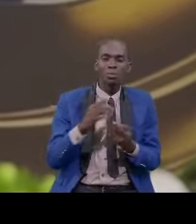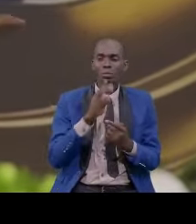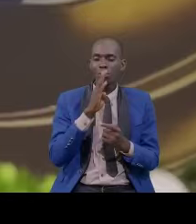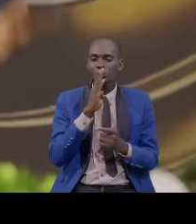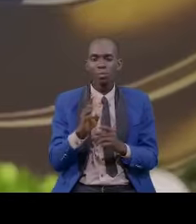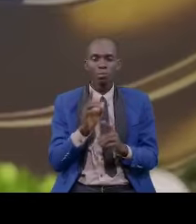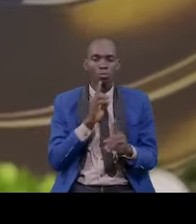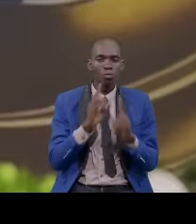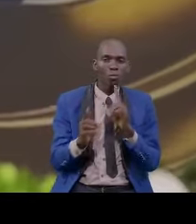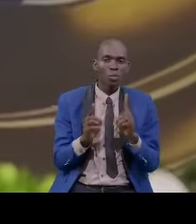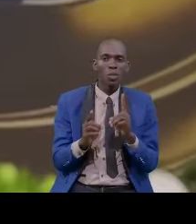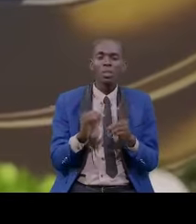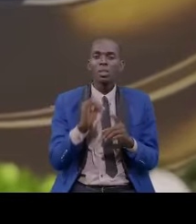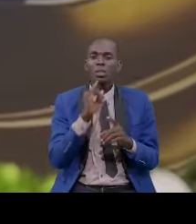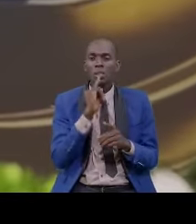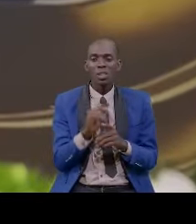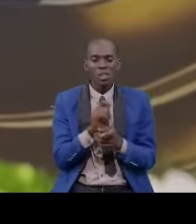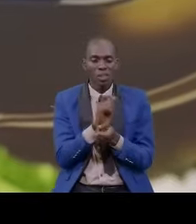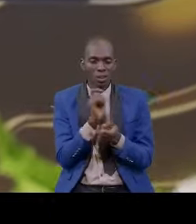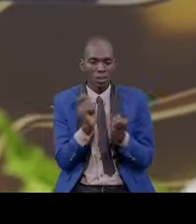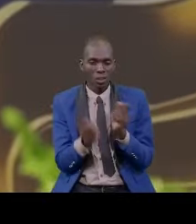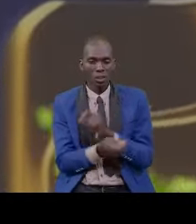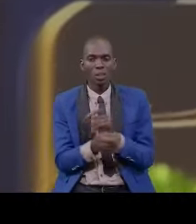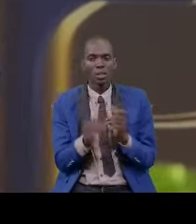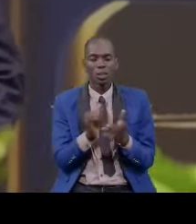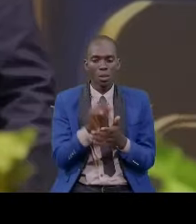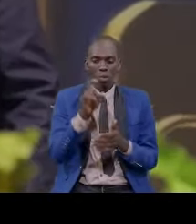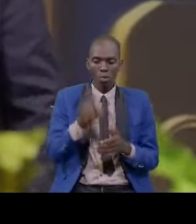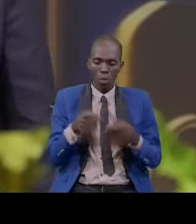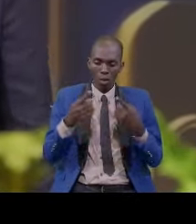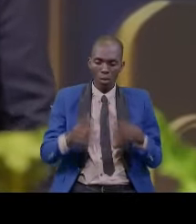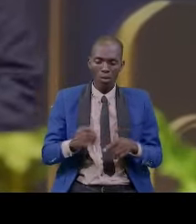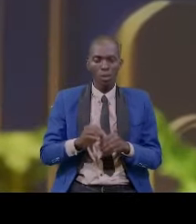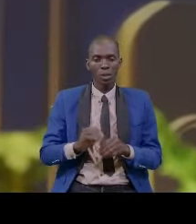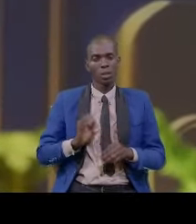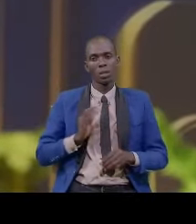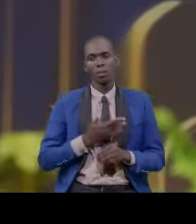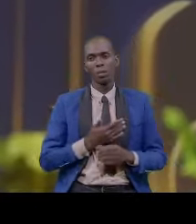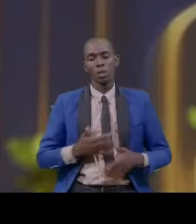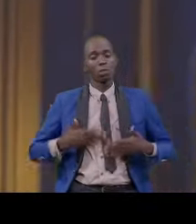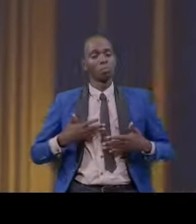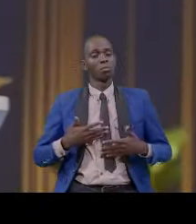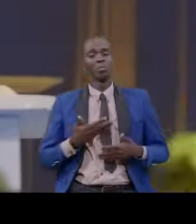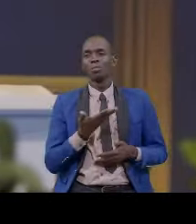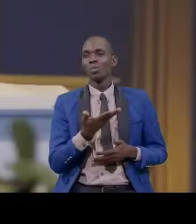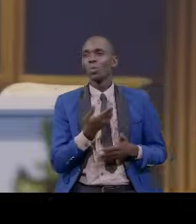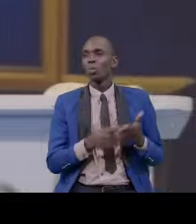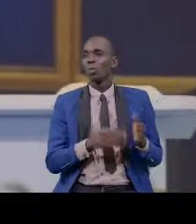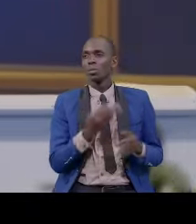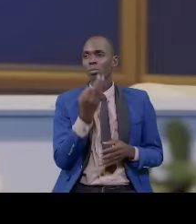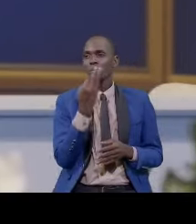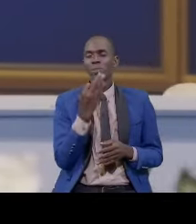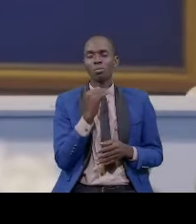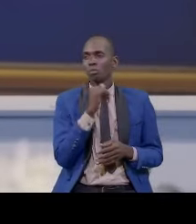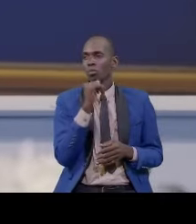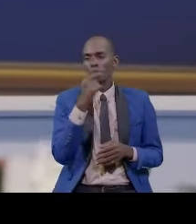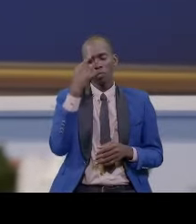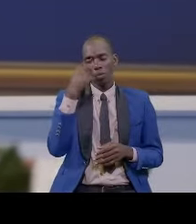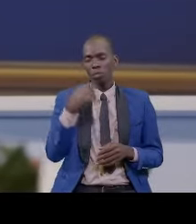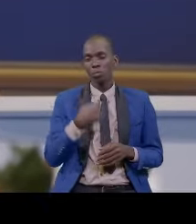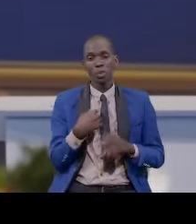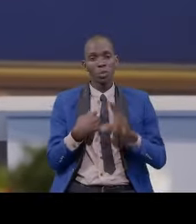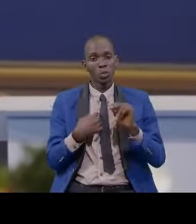gospel, but a vision that was given to him, which he must fulfill. Okay? I don't think you need to fight it. You fighting the vision of such a man